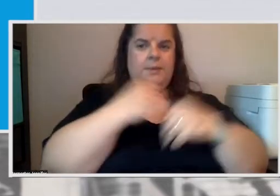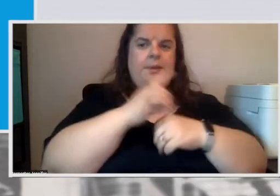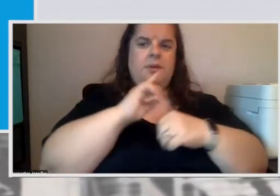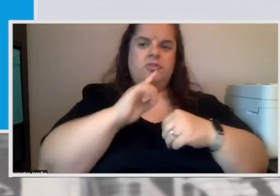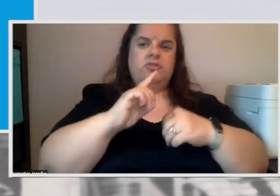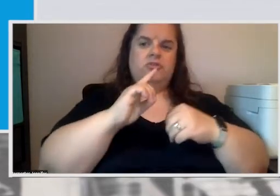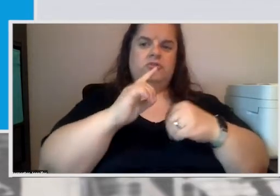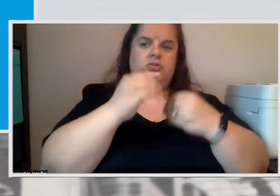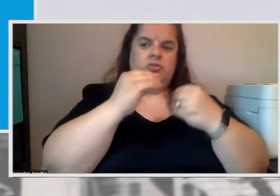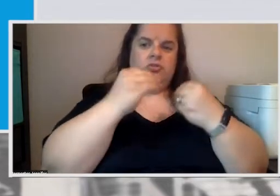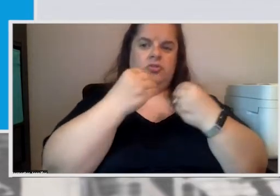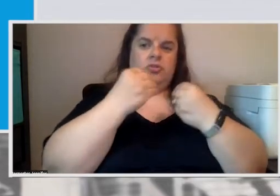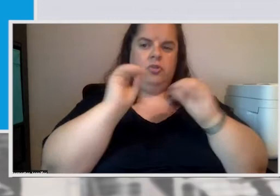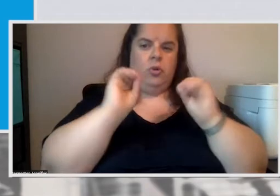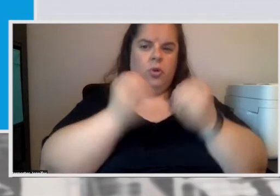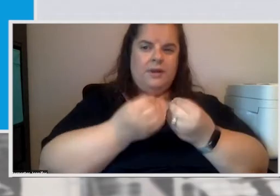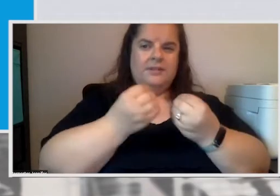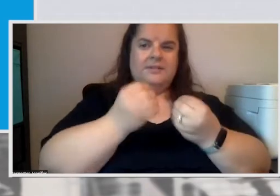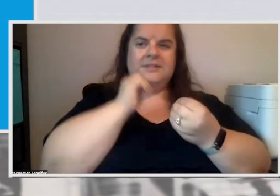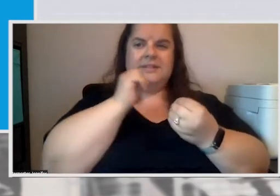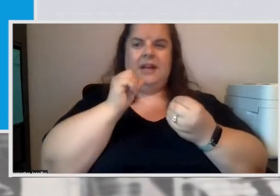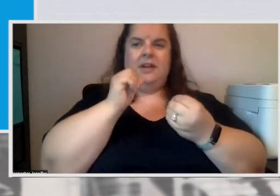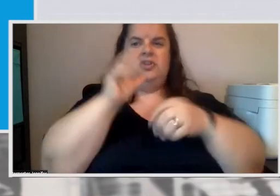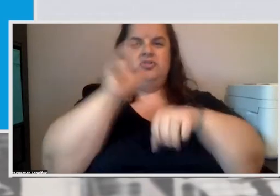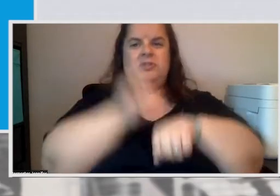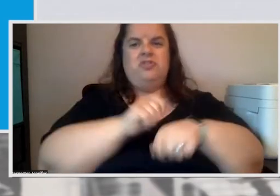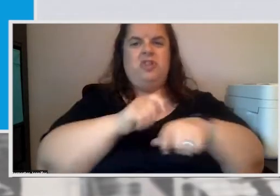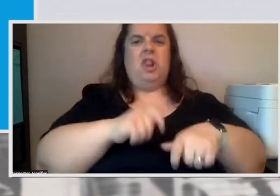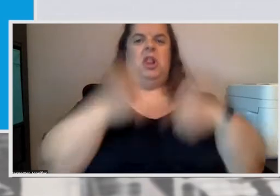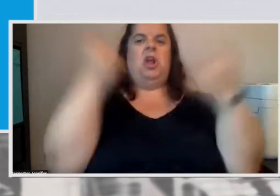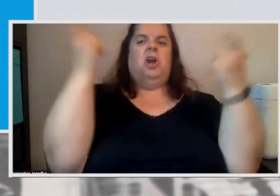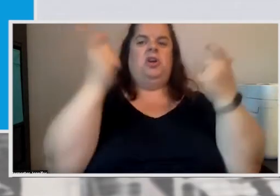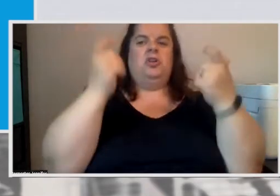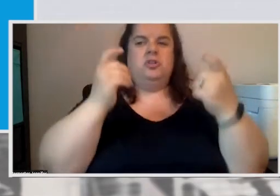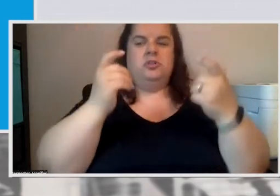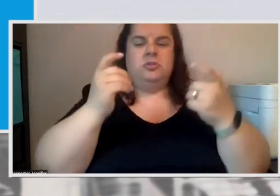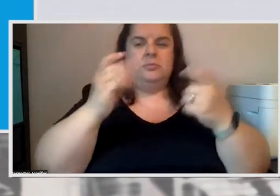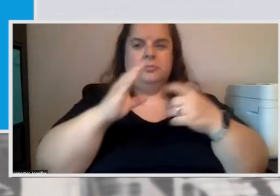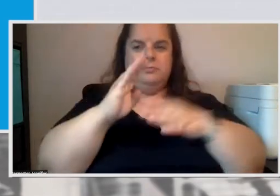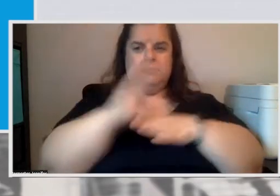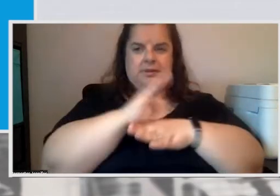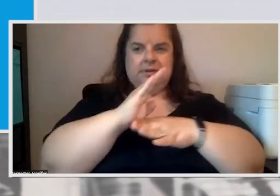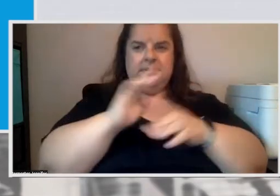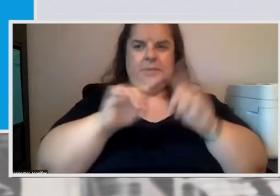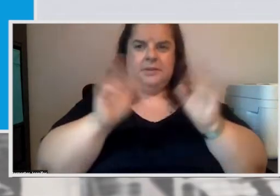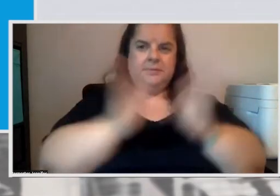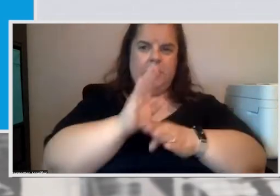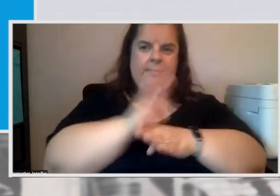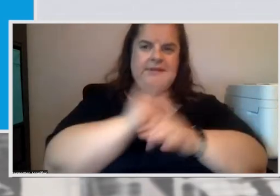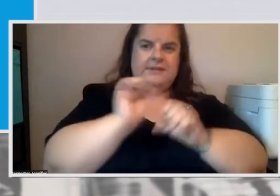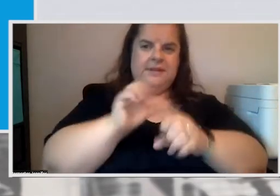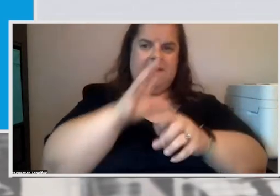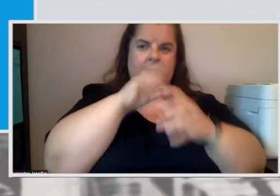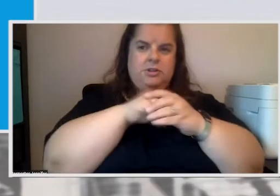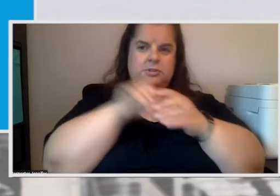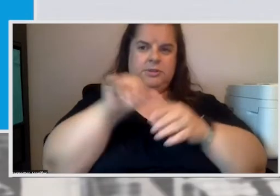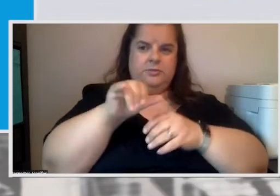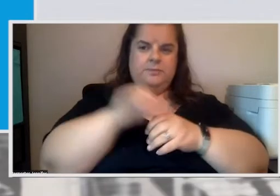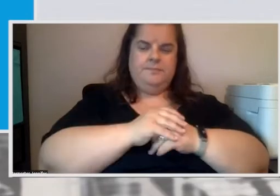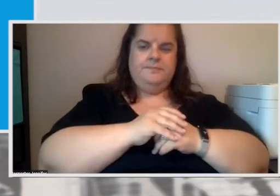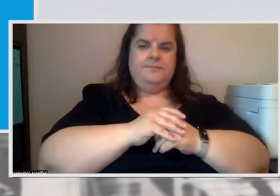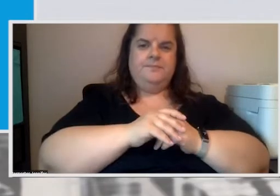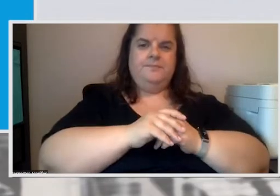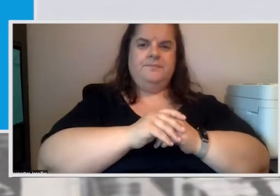organizations that aren't just the traditional large organizations have an opportunity to participate in the NED program.